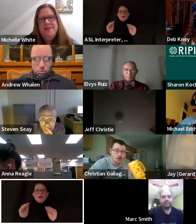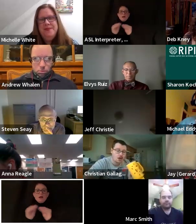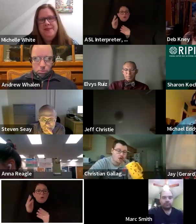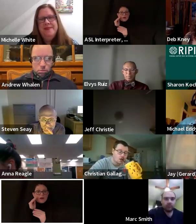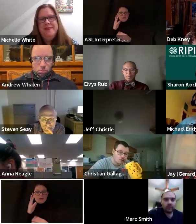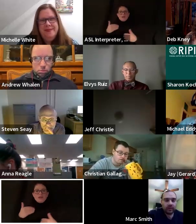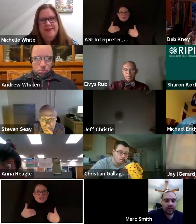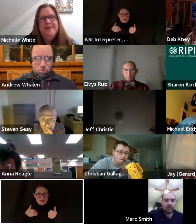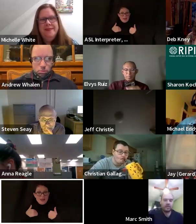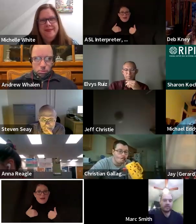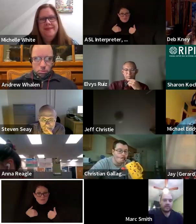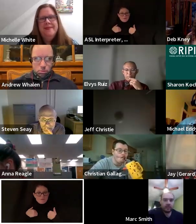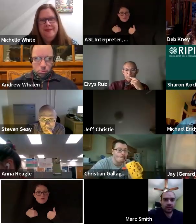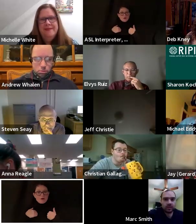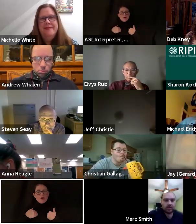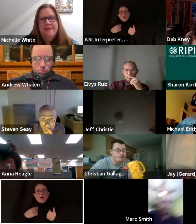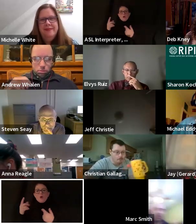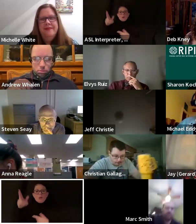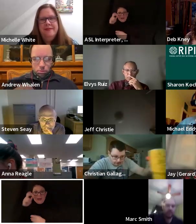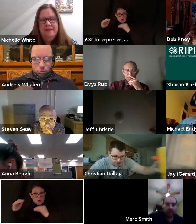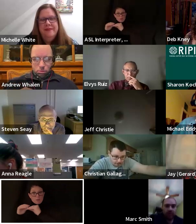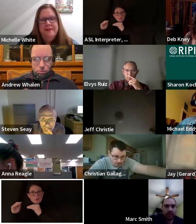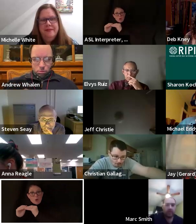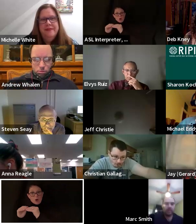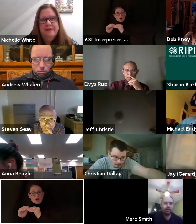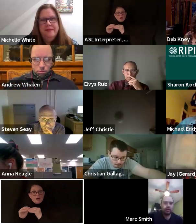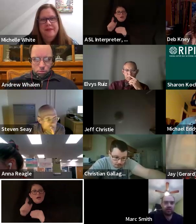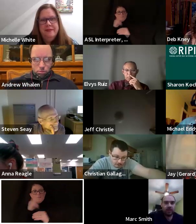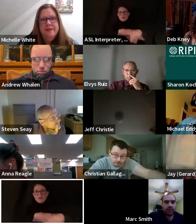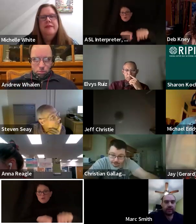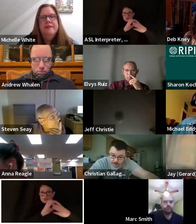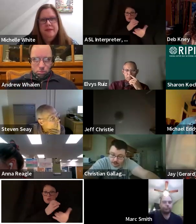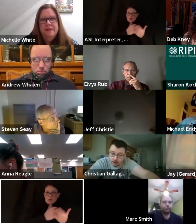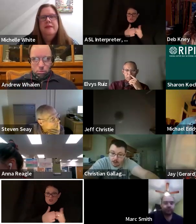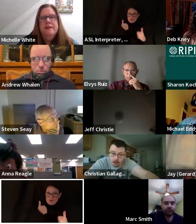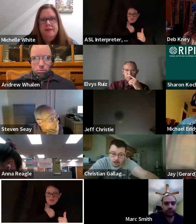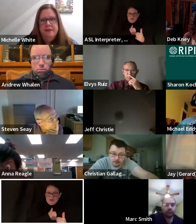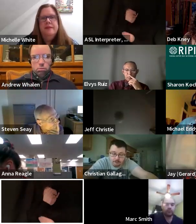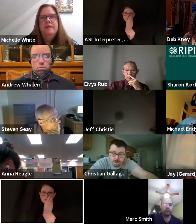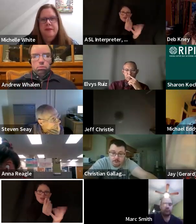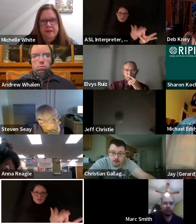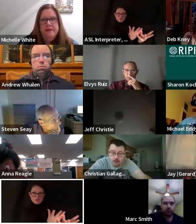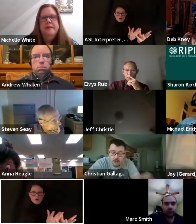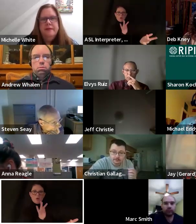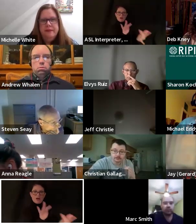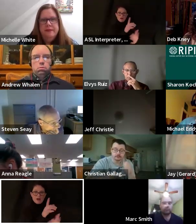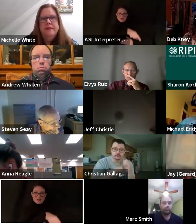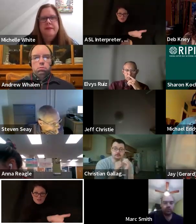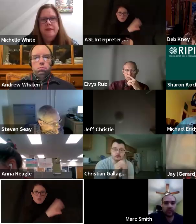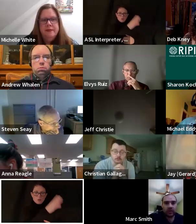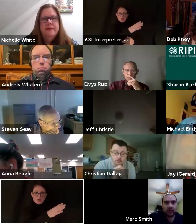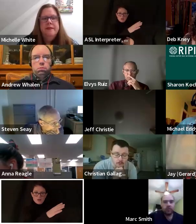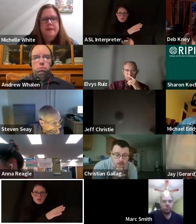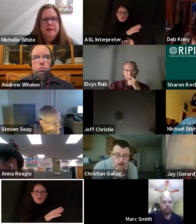information, one way or the other, when we have more information, everyone who took the class with us, we will be in touch and say either here's something else